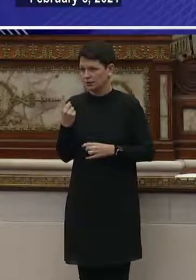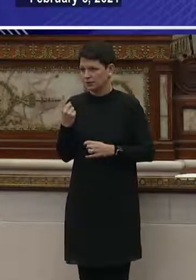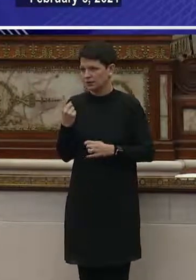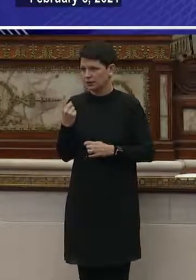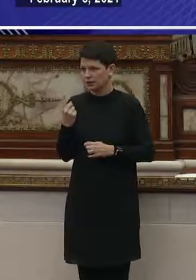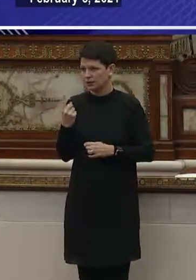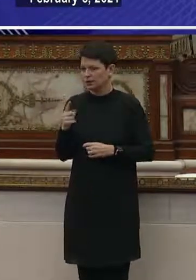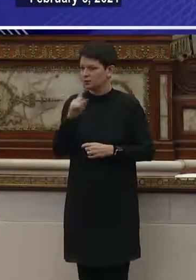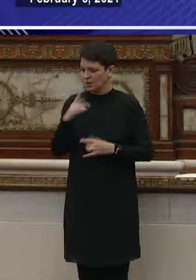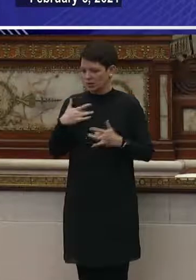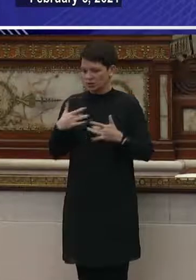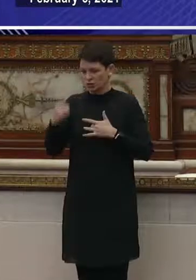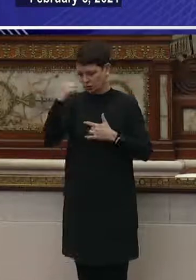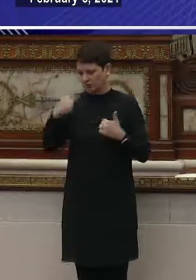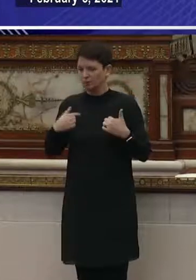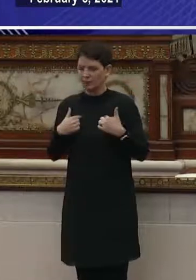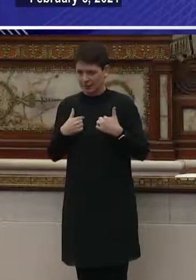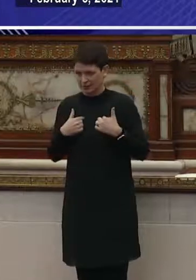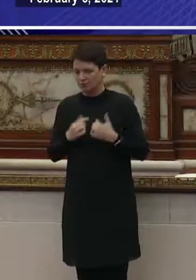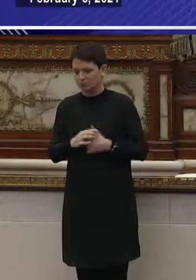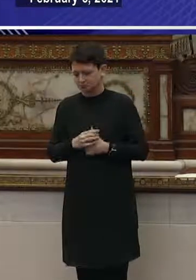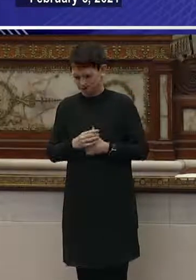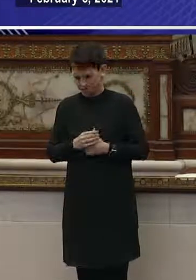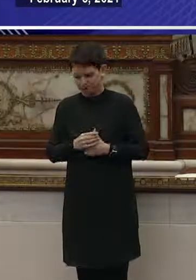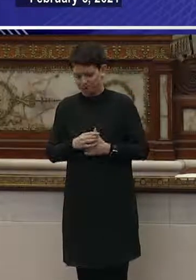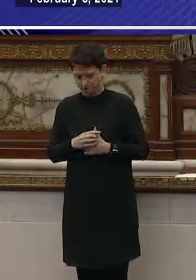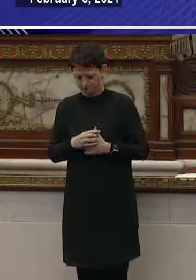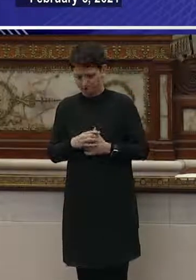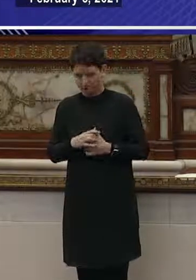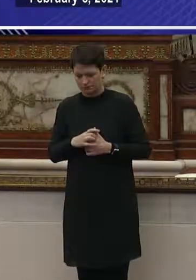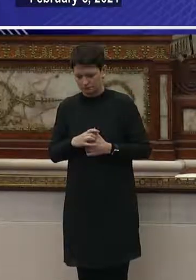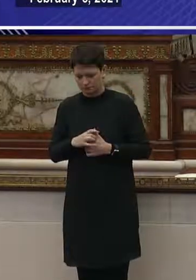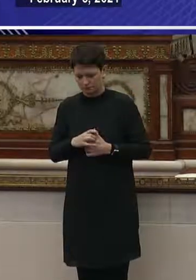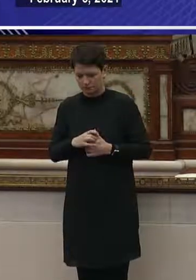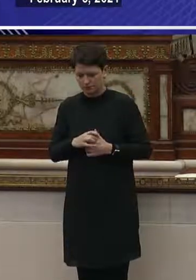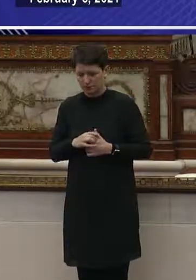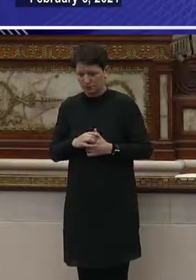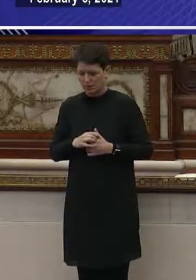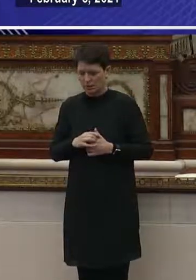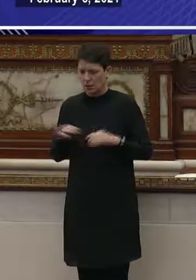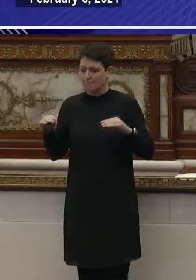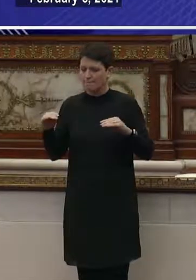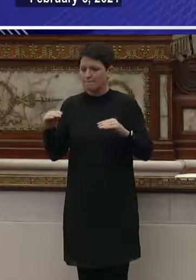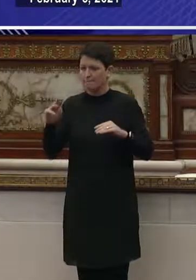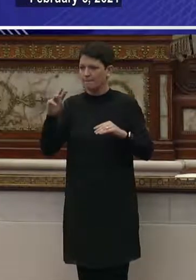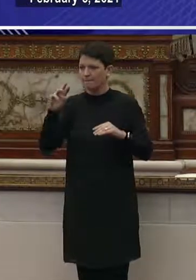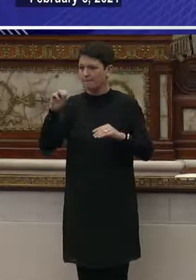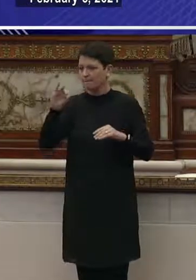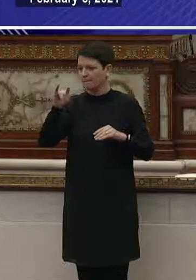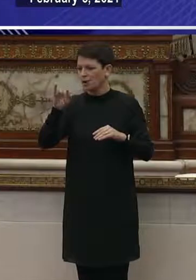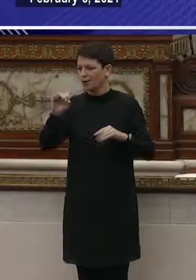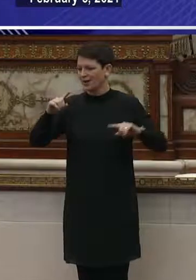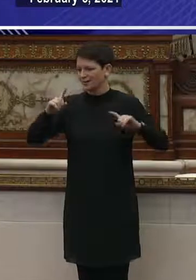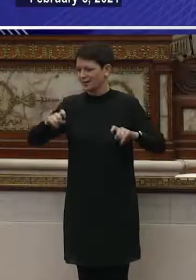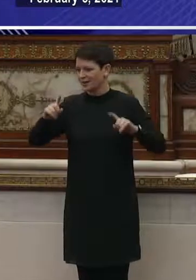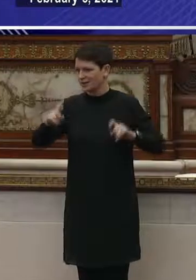been of great concern to me. It's been the issue of mobile testing, but not mobile testing the way